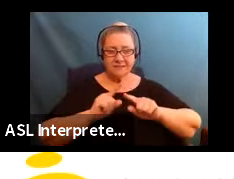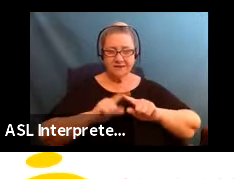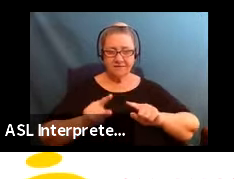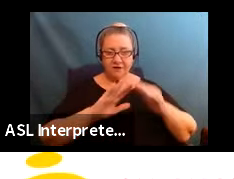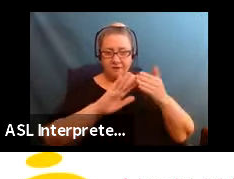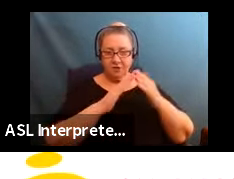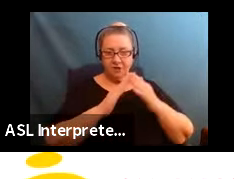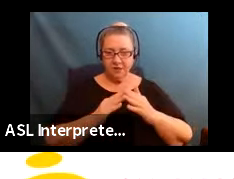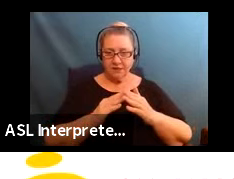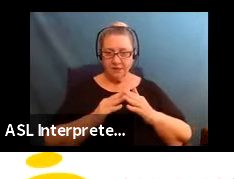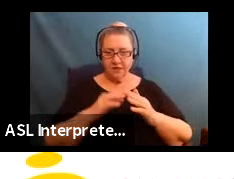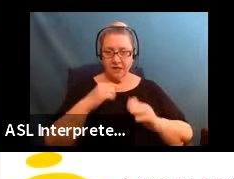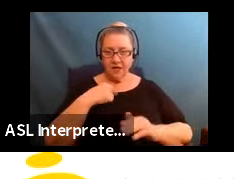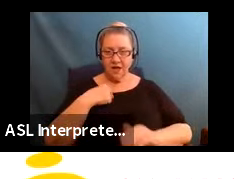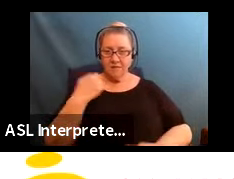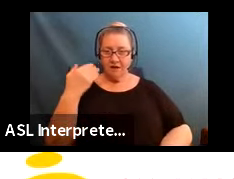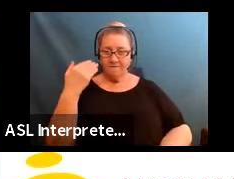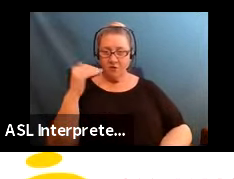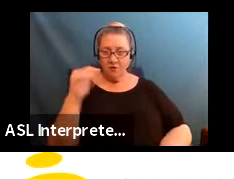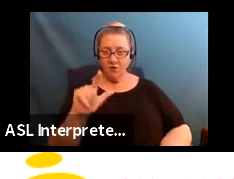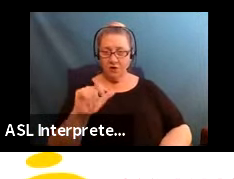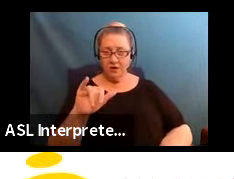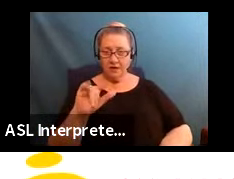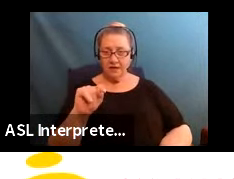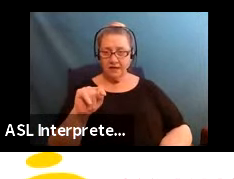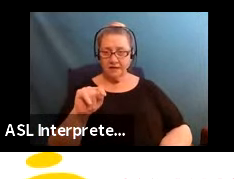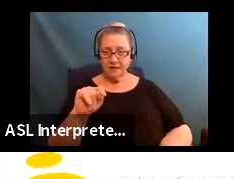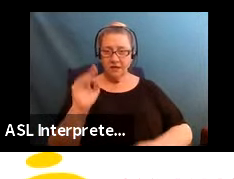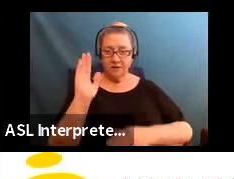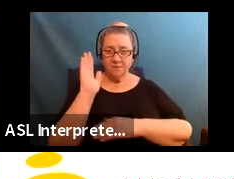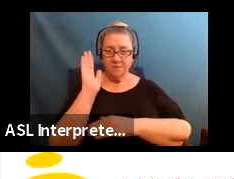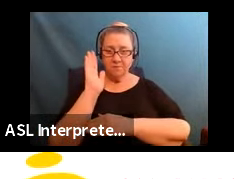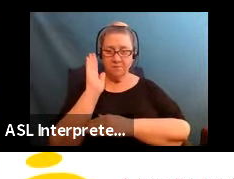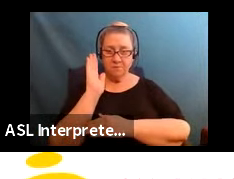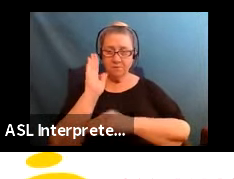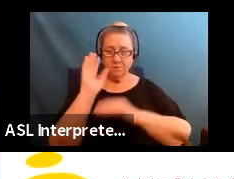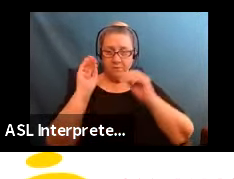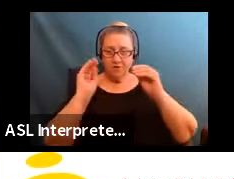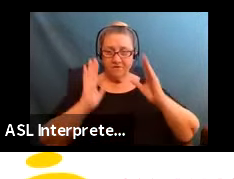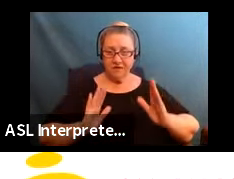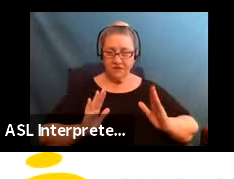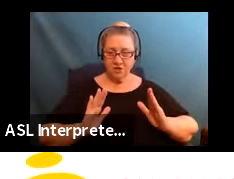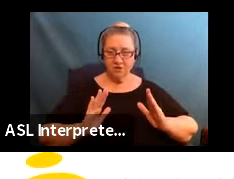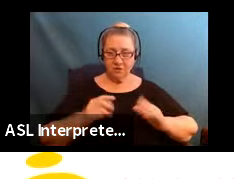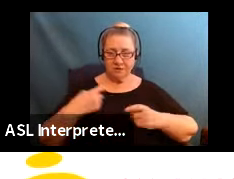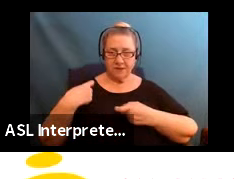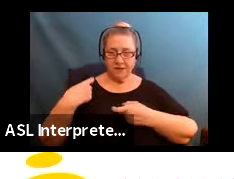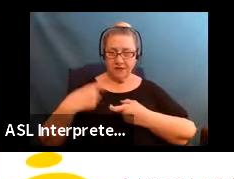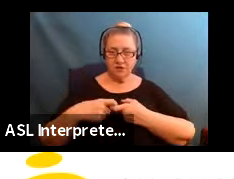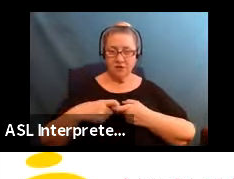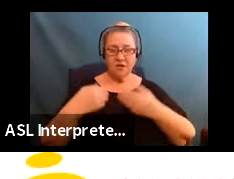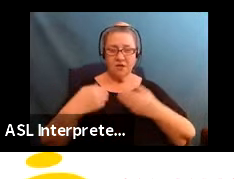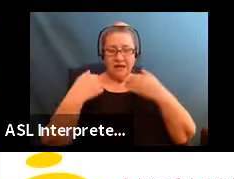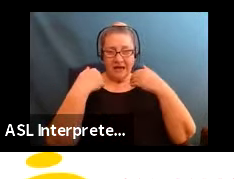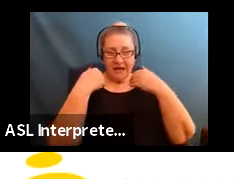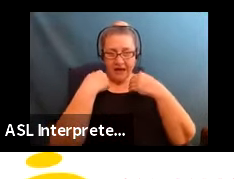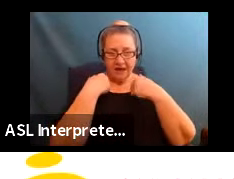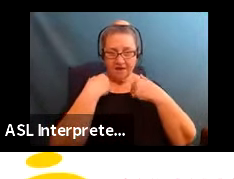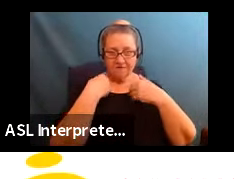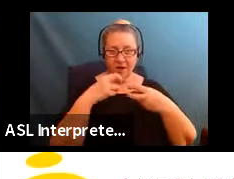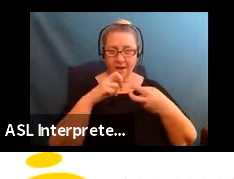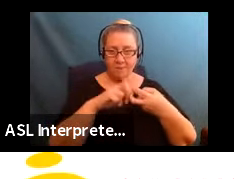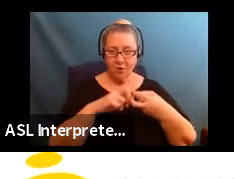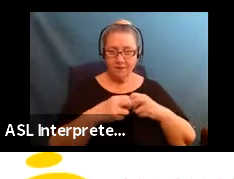former literature professor many, many years ago, Spanish, there's a synthetic problem on one of